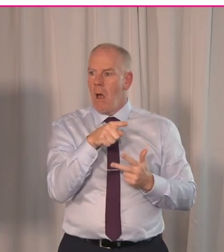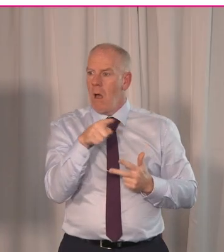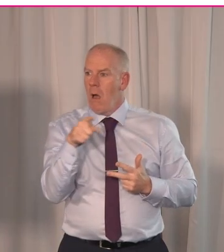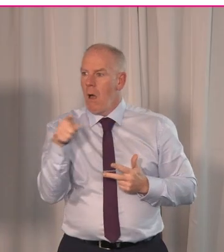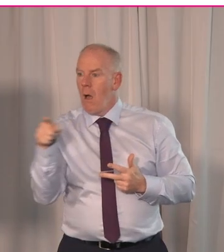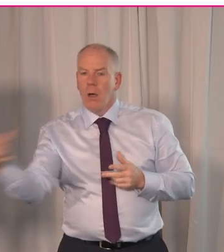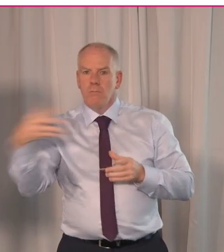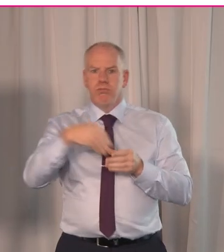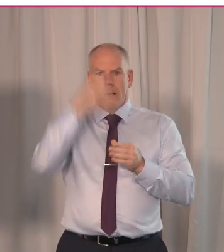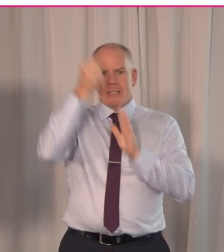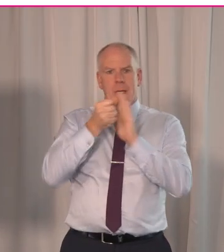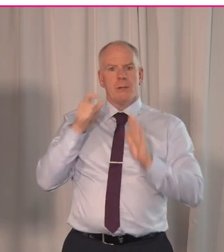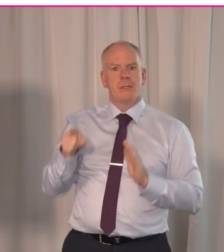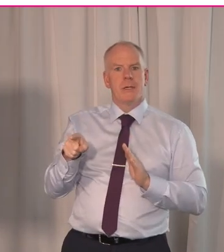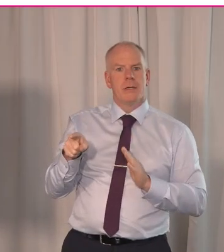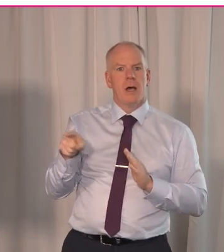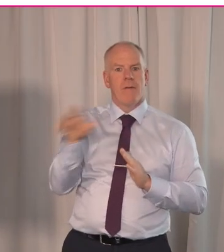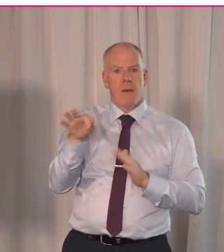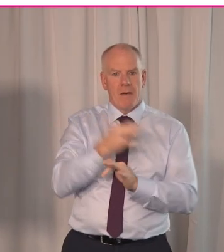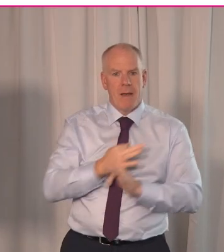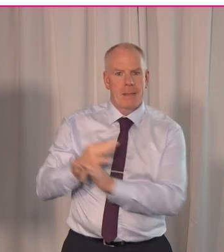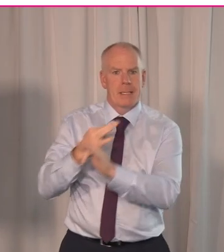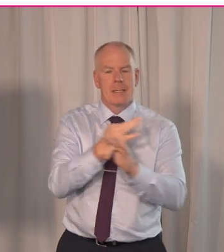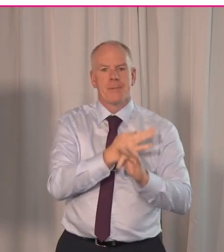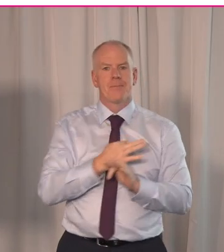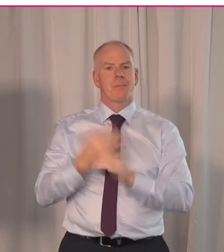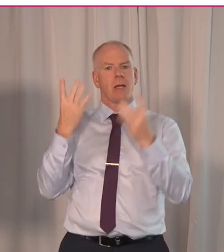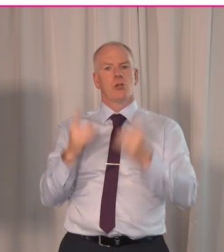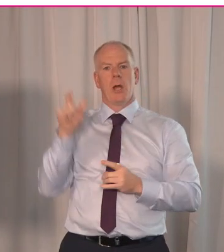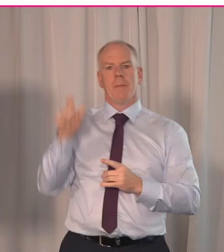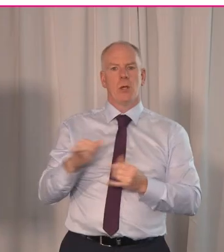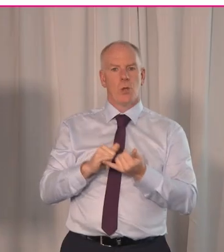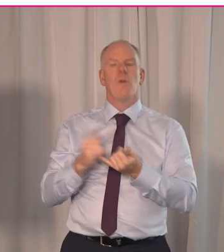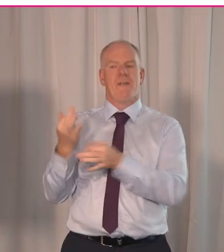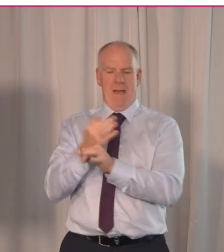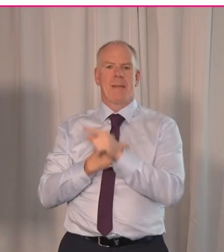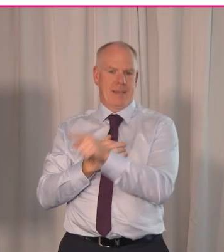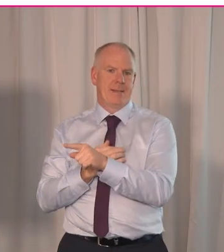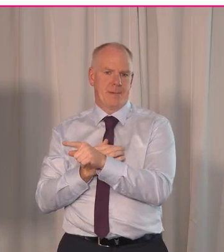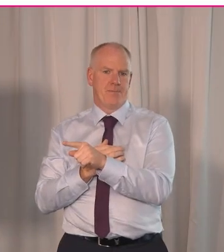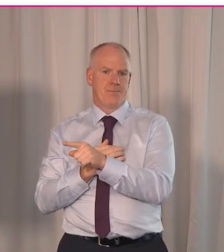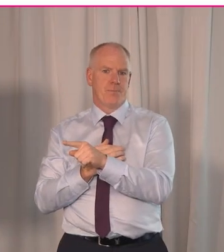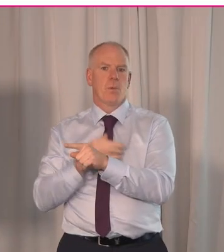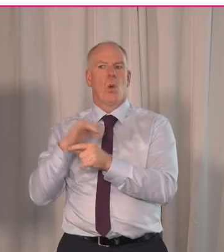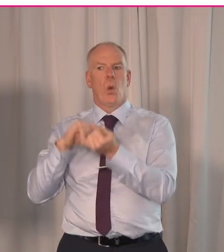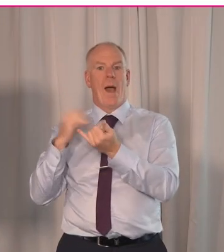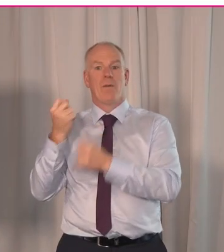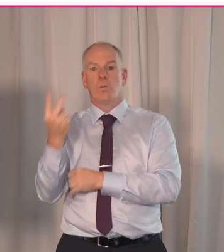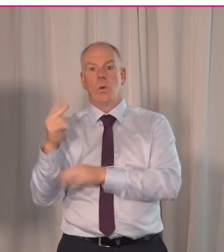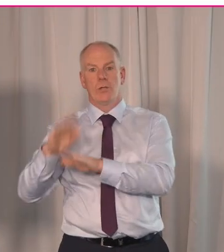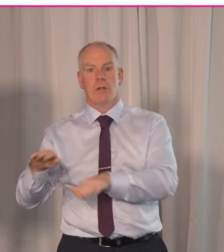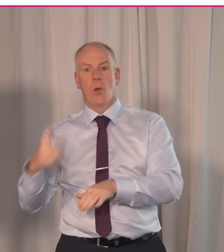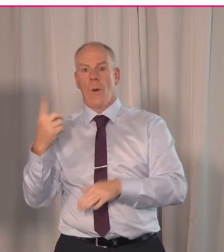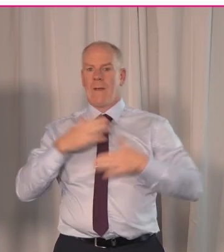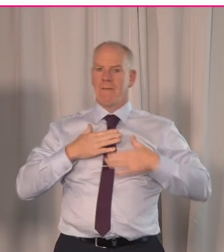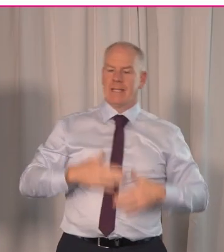experiences across family, and it was chaired by a family of 2 children, one with a